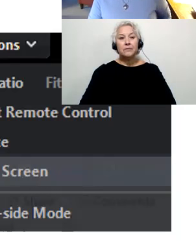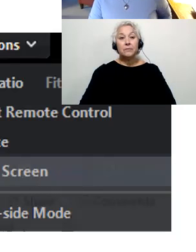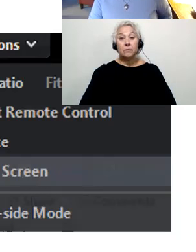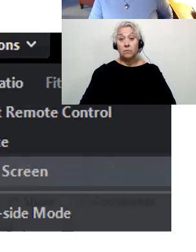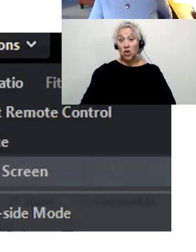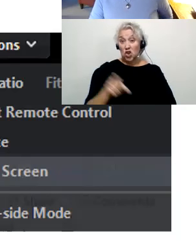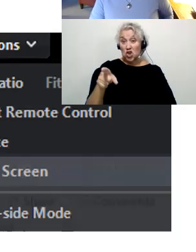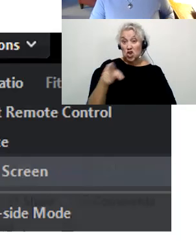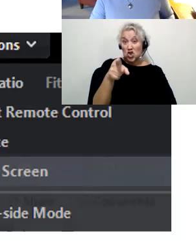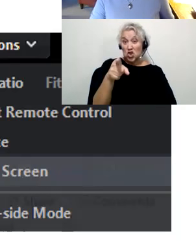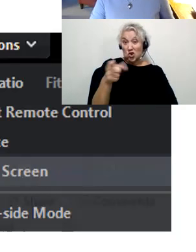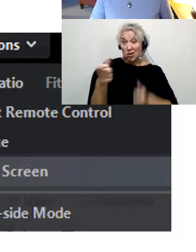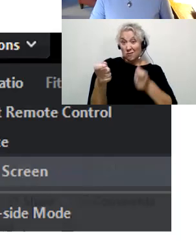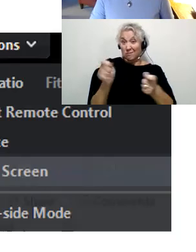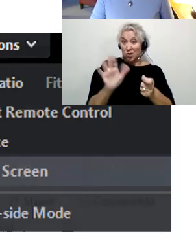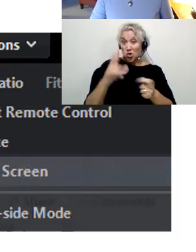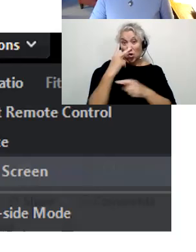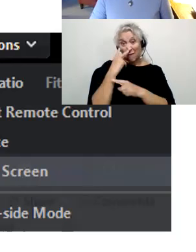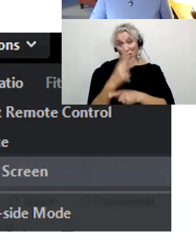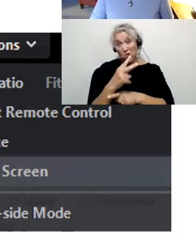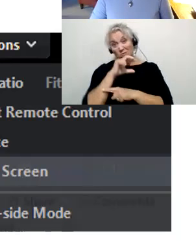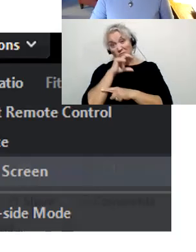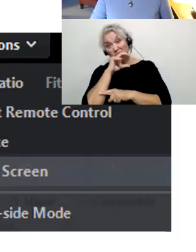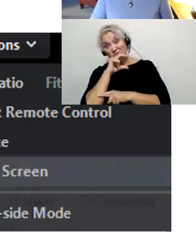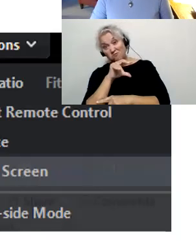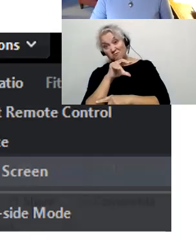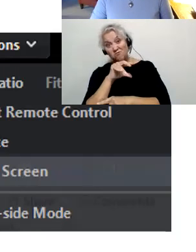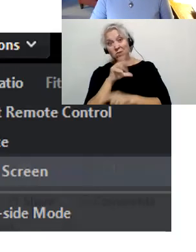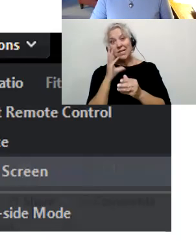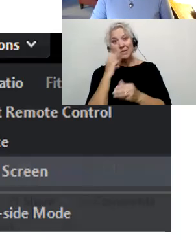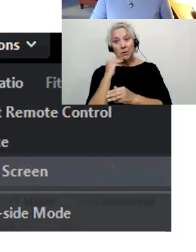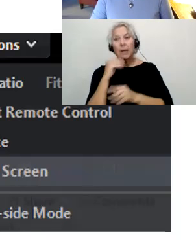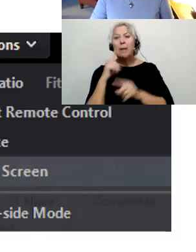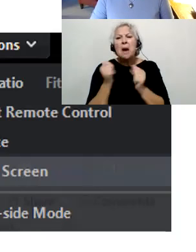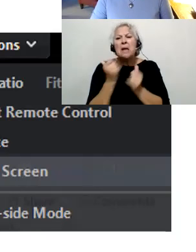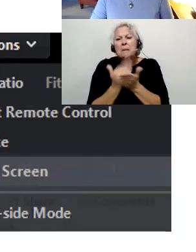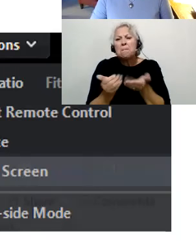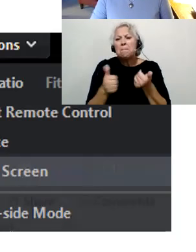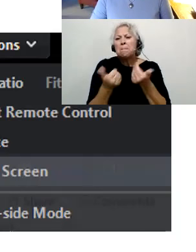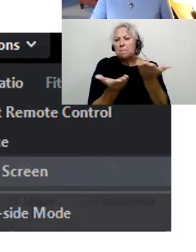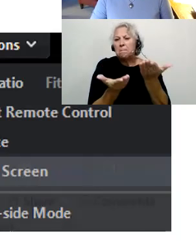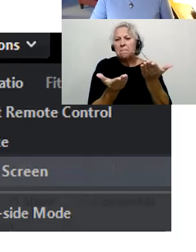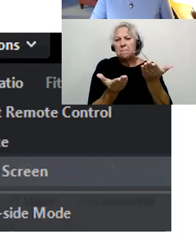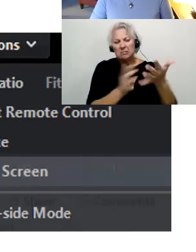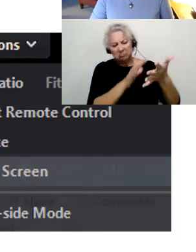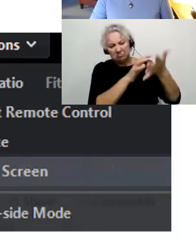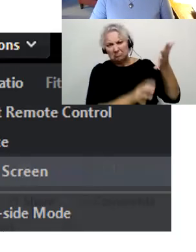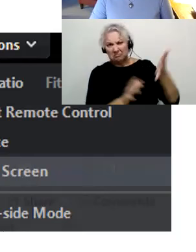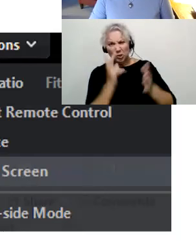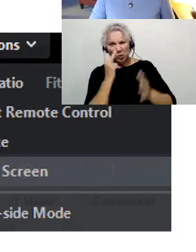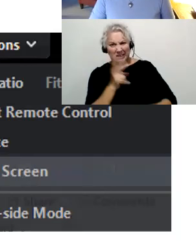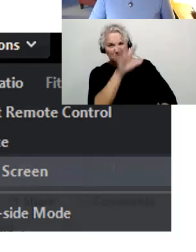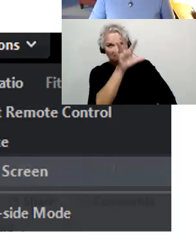You are in control of your viewing experience in Zoom, but we do have some recommendations below for the best